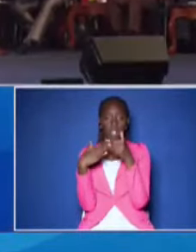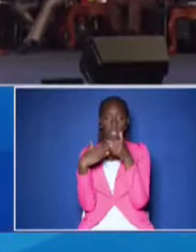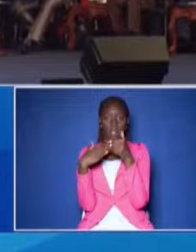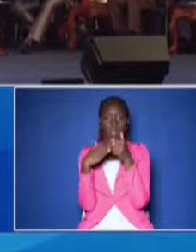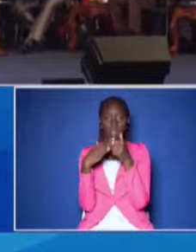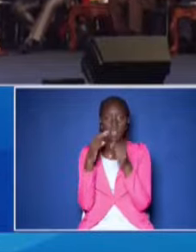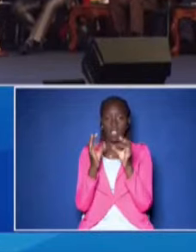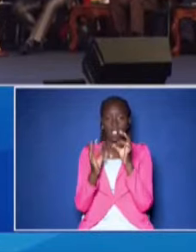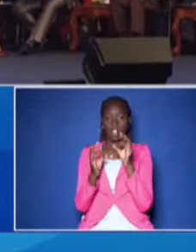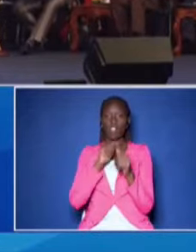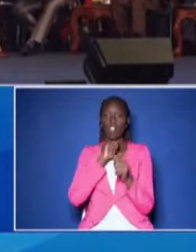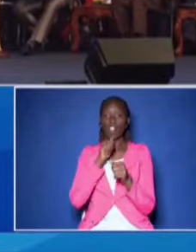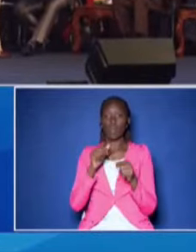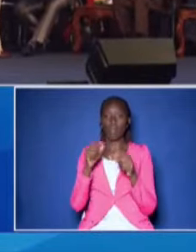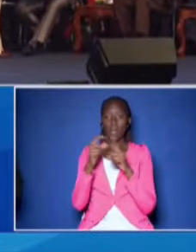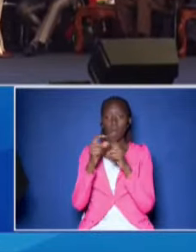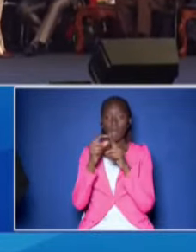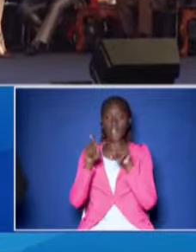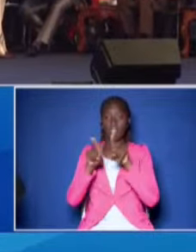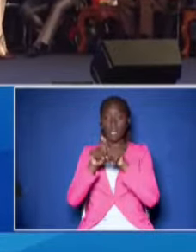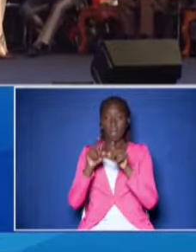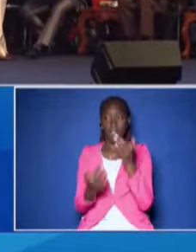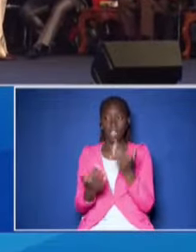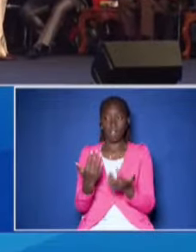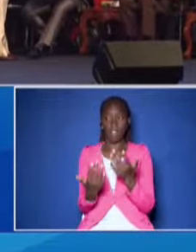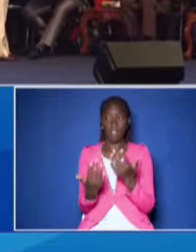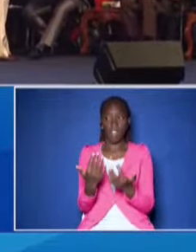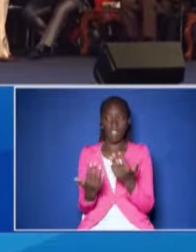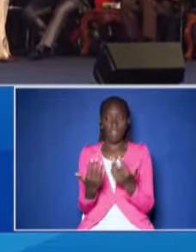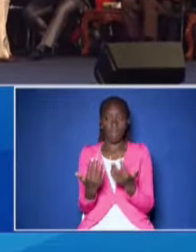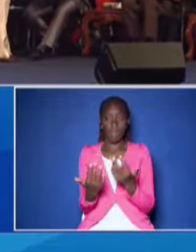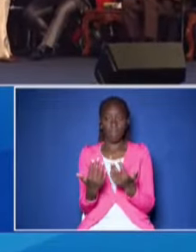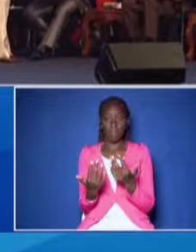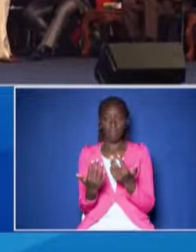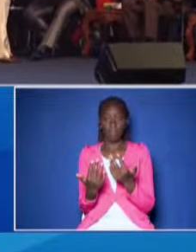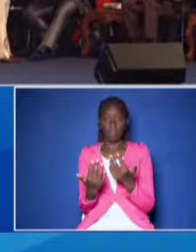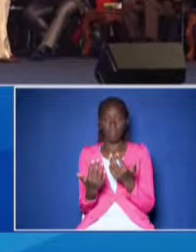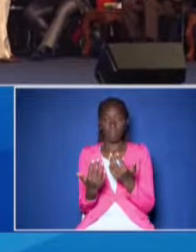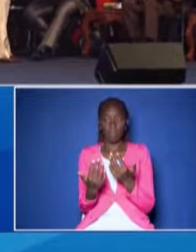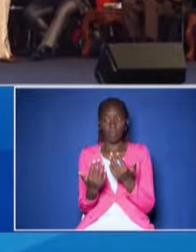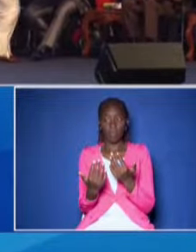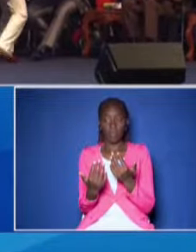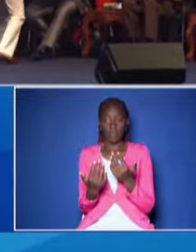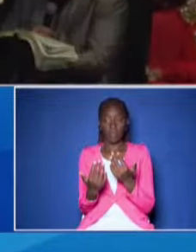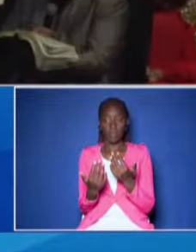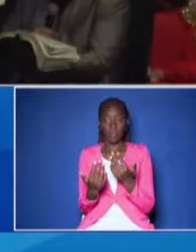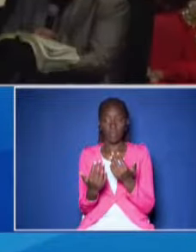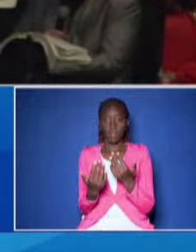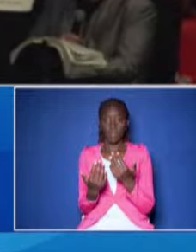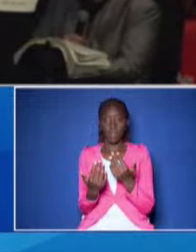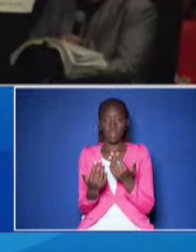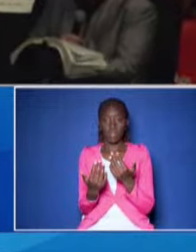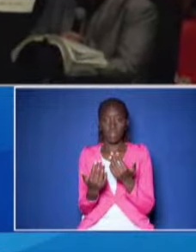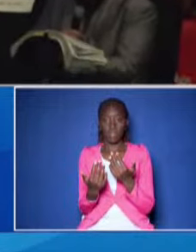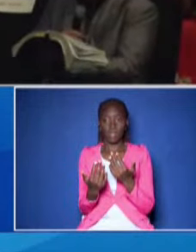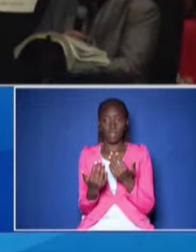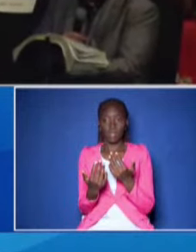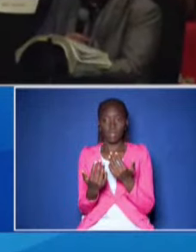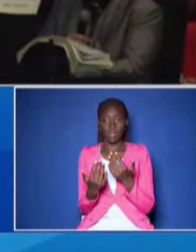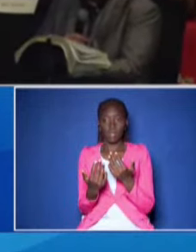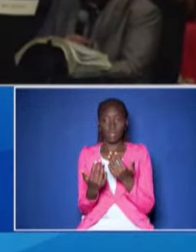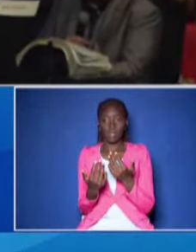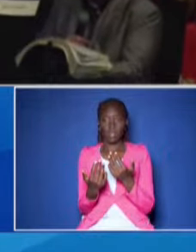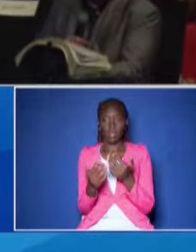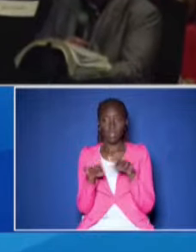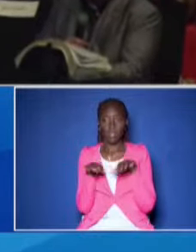my word like as a fire and like a h for what wait